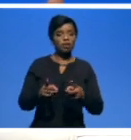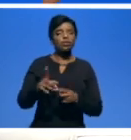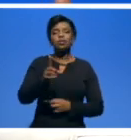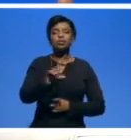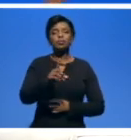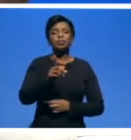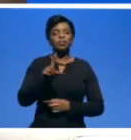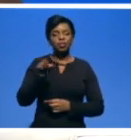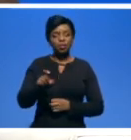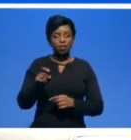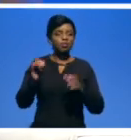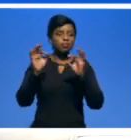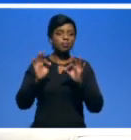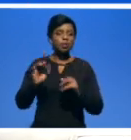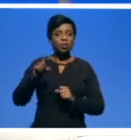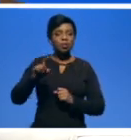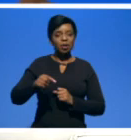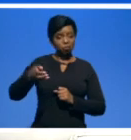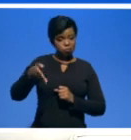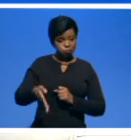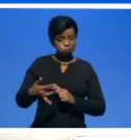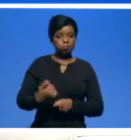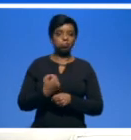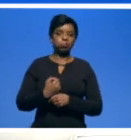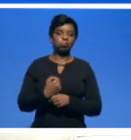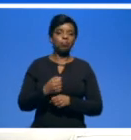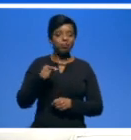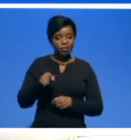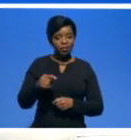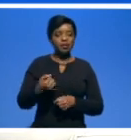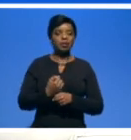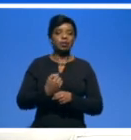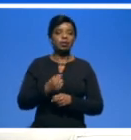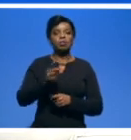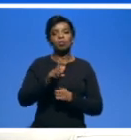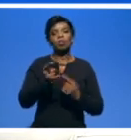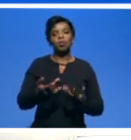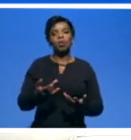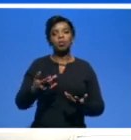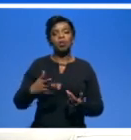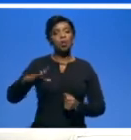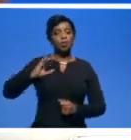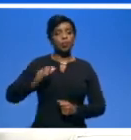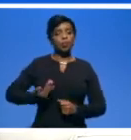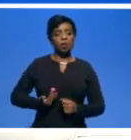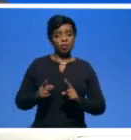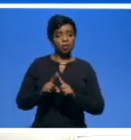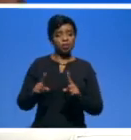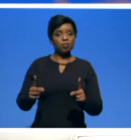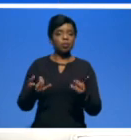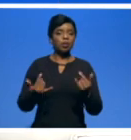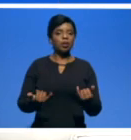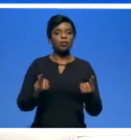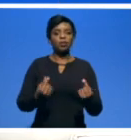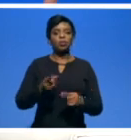hore di lokela hore be di ka teng moruong. So ke yona e entseng hore bomme o fumane e le hore ba kotelwa ho